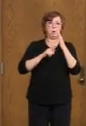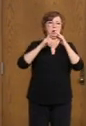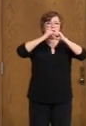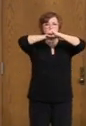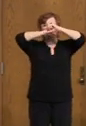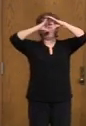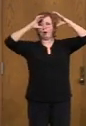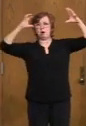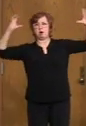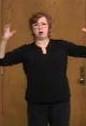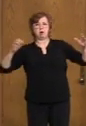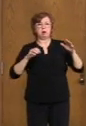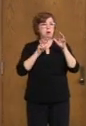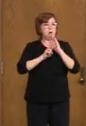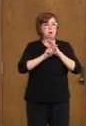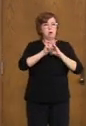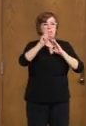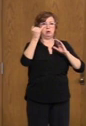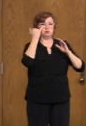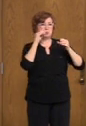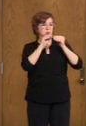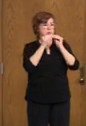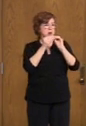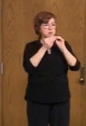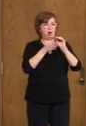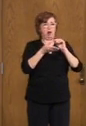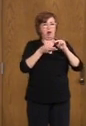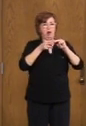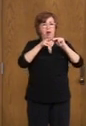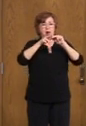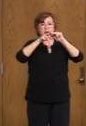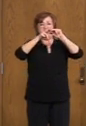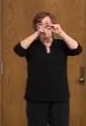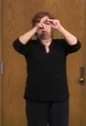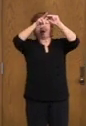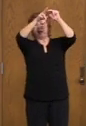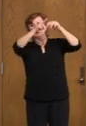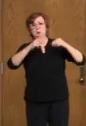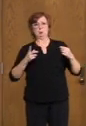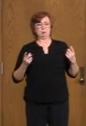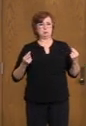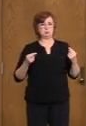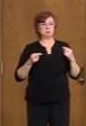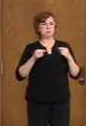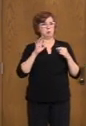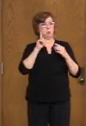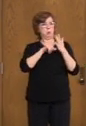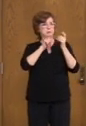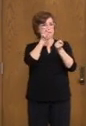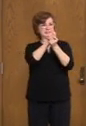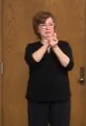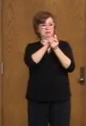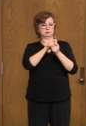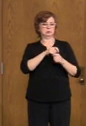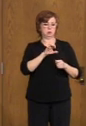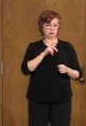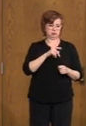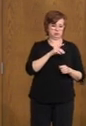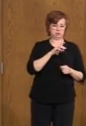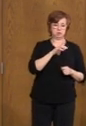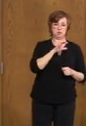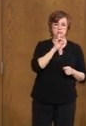possibility? What is that number? What is that indicator? Yeah, I'll make a few comments, and then Premier and Mr. Livingston may want to add to